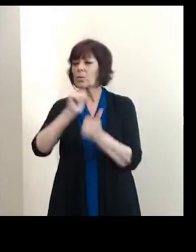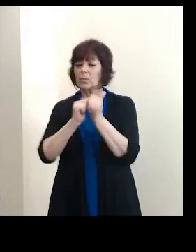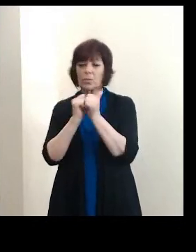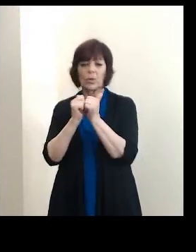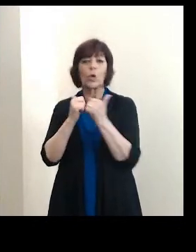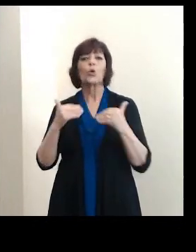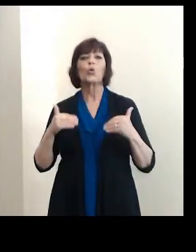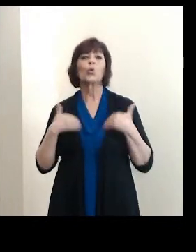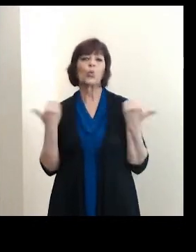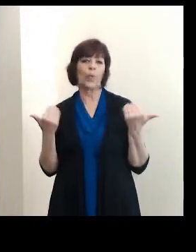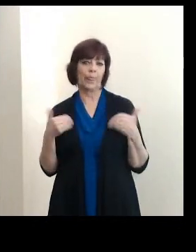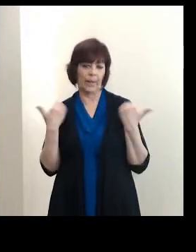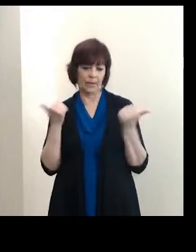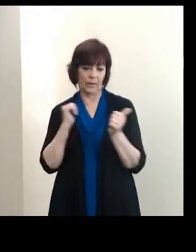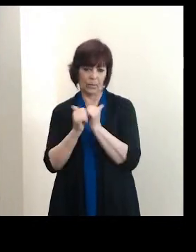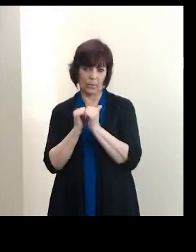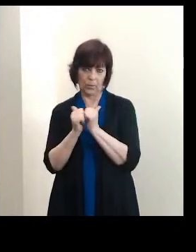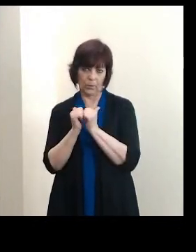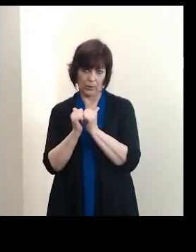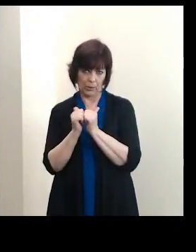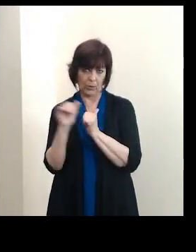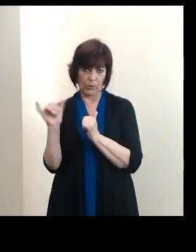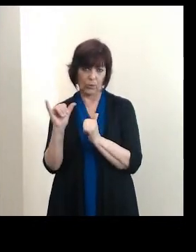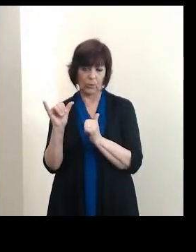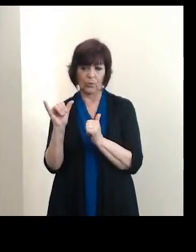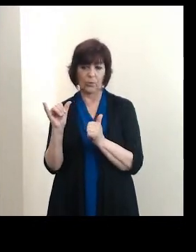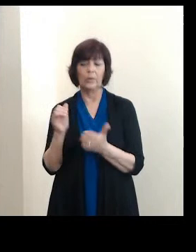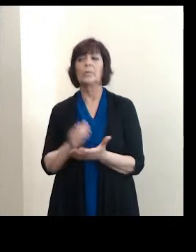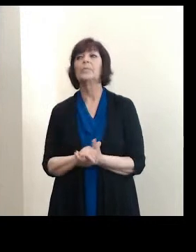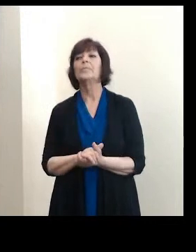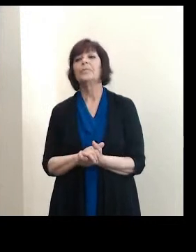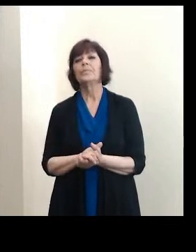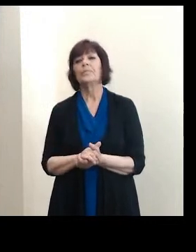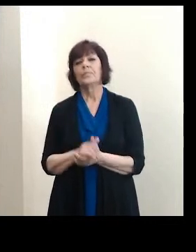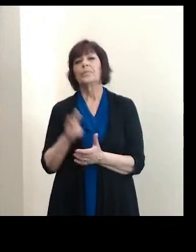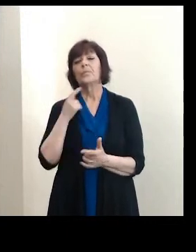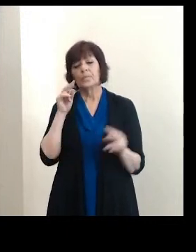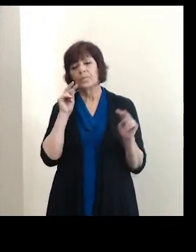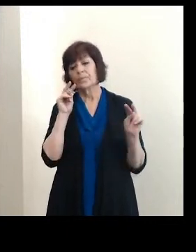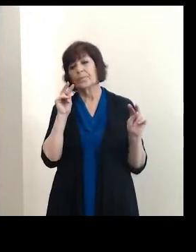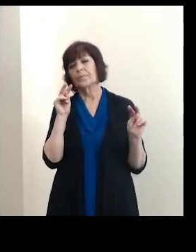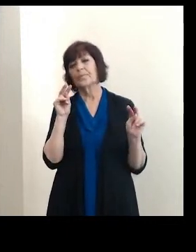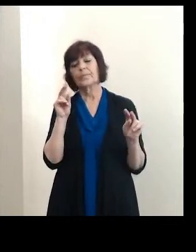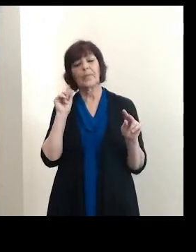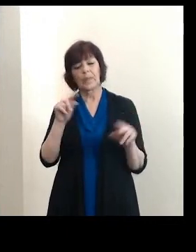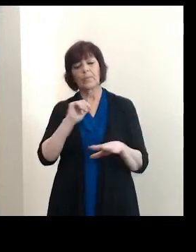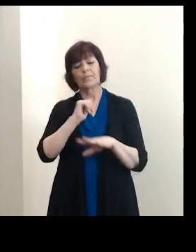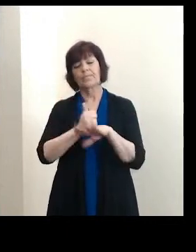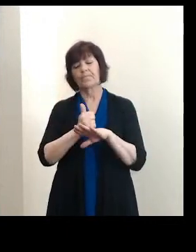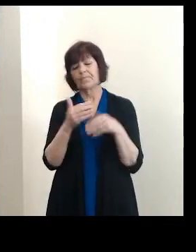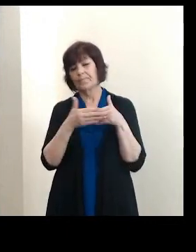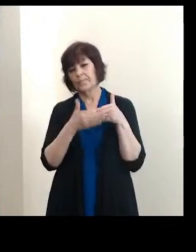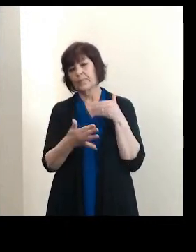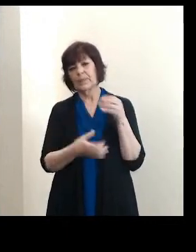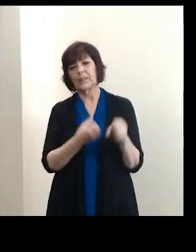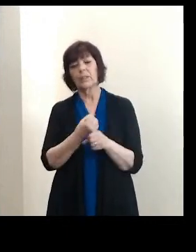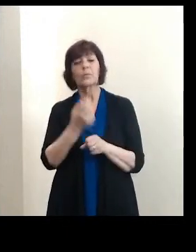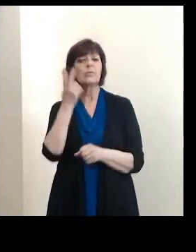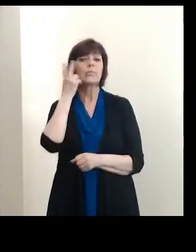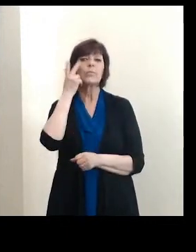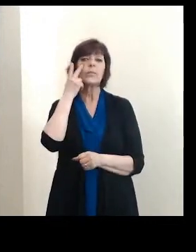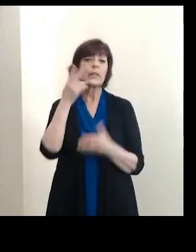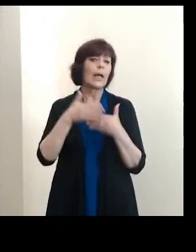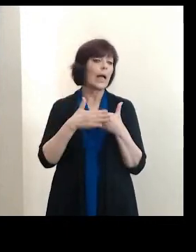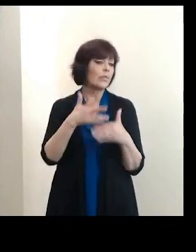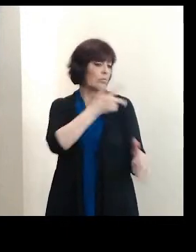youth sports teams as well, which might not be high school based. So we're going to be keeping that for the remainder of this year, and then we'll revisit it after we've